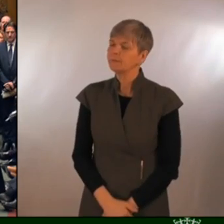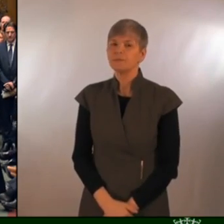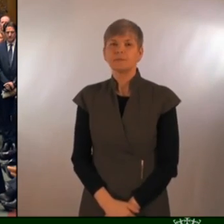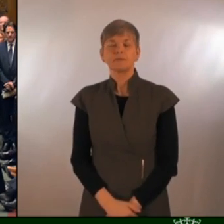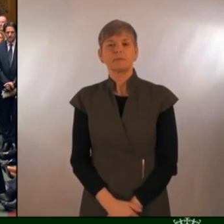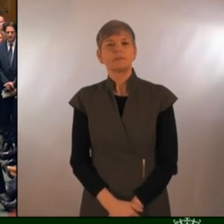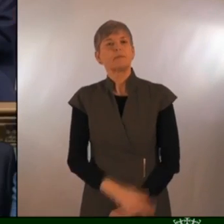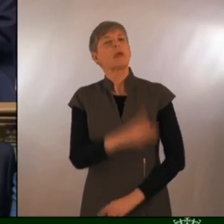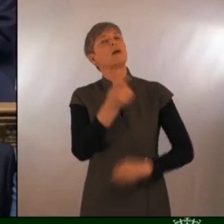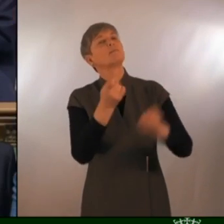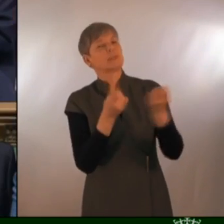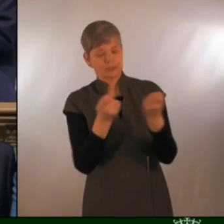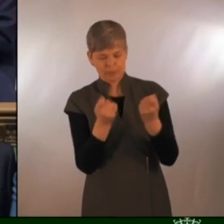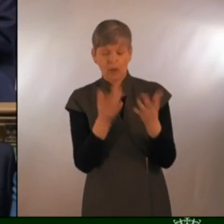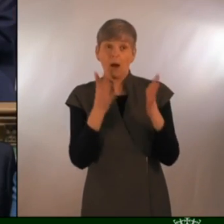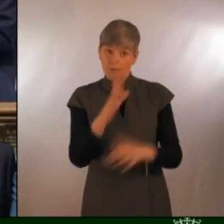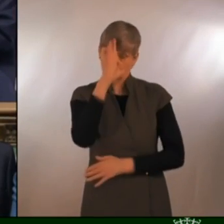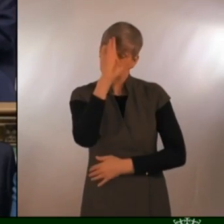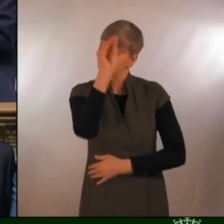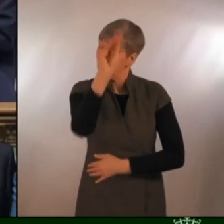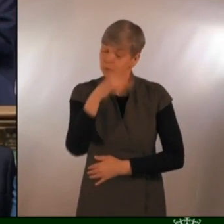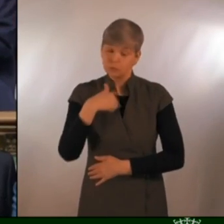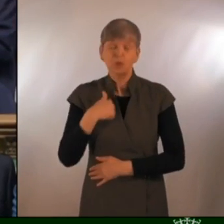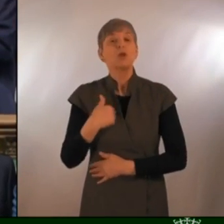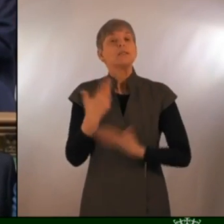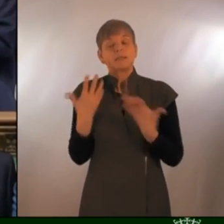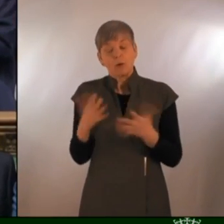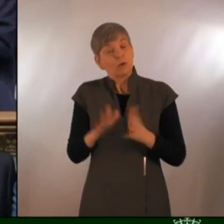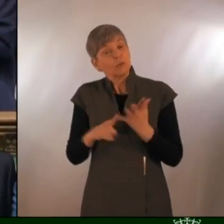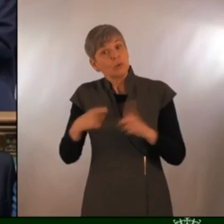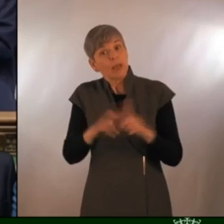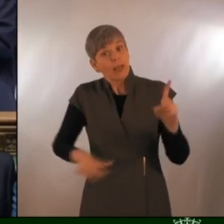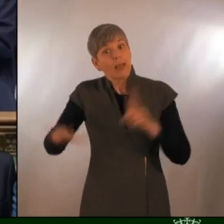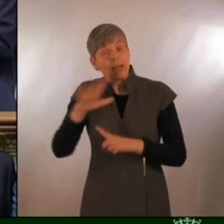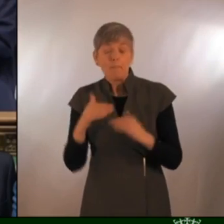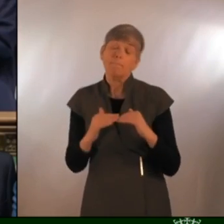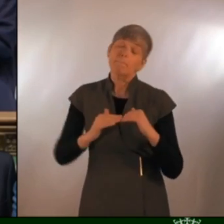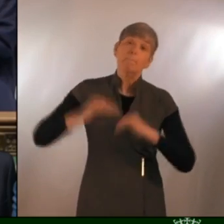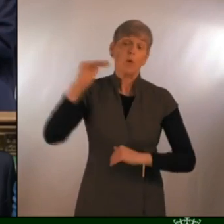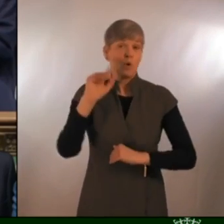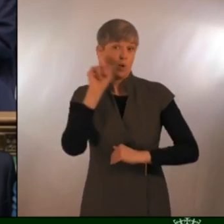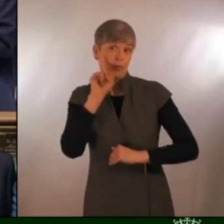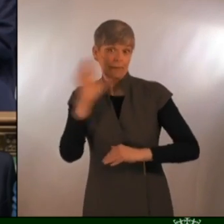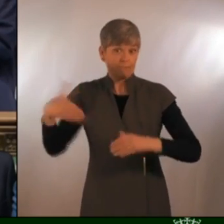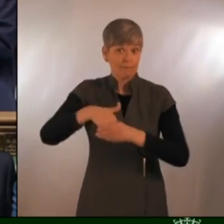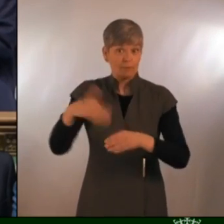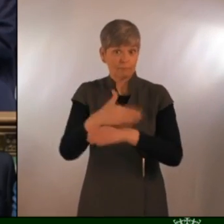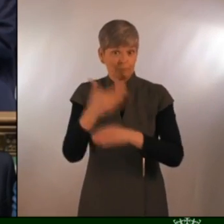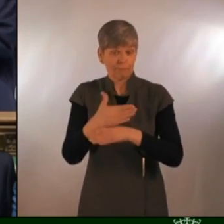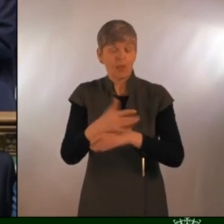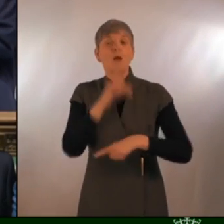there now record women in employment in this country, but the gender pay gap is at a record low.